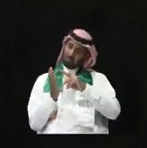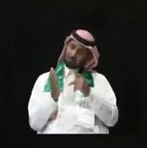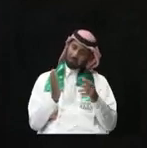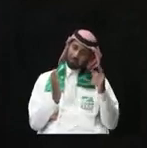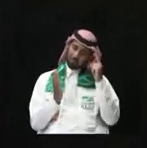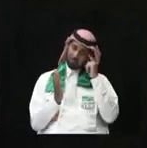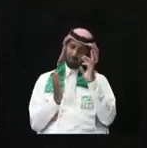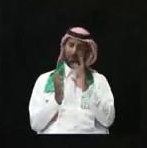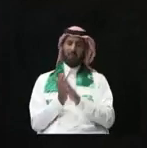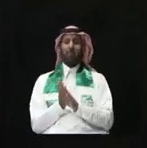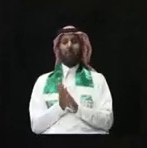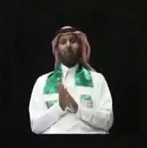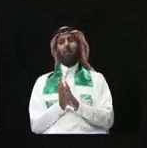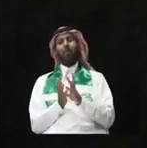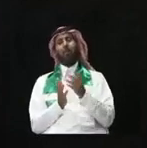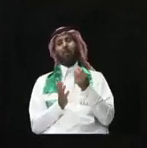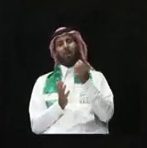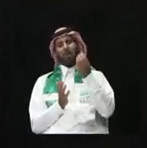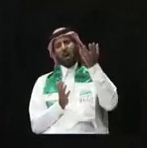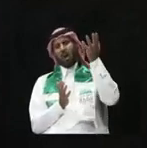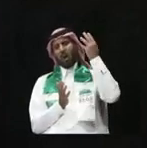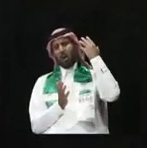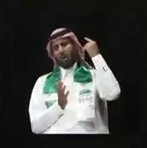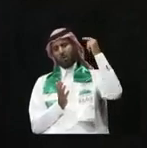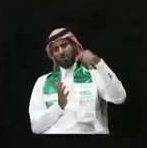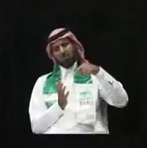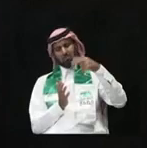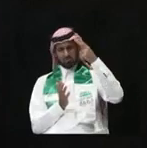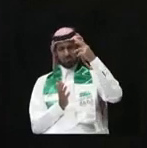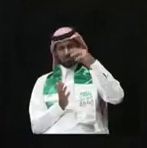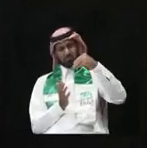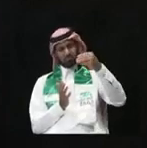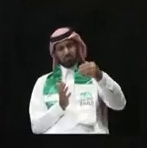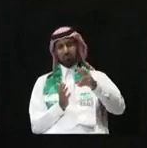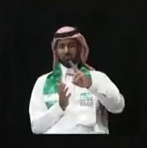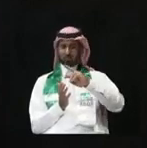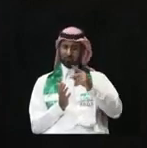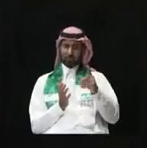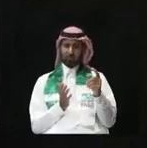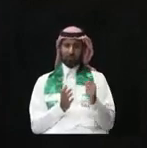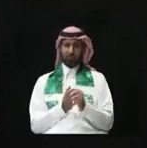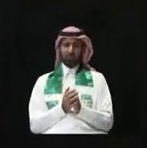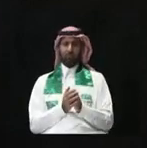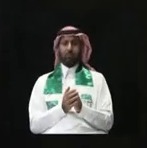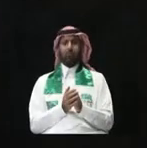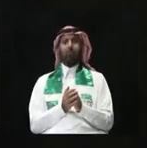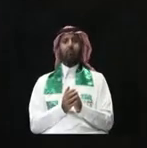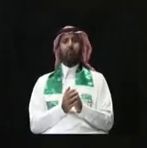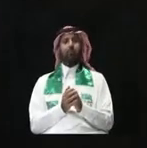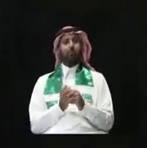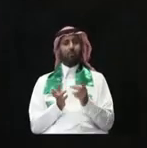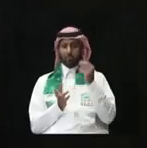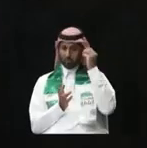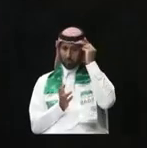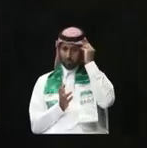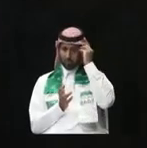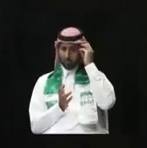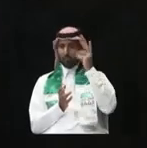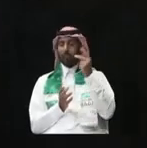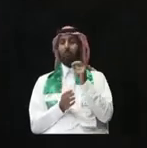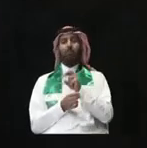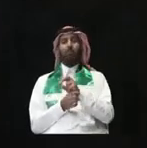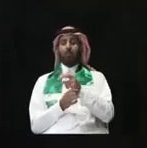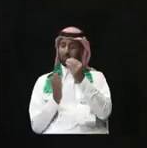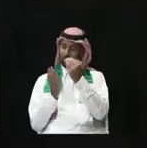the long past time ago or recently. Okay, so at the beginning we will learn, take